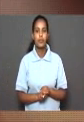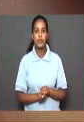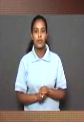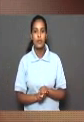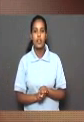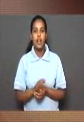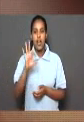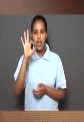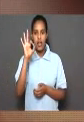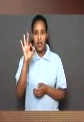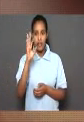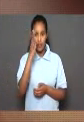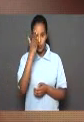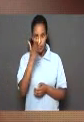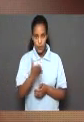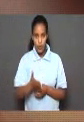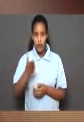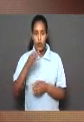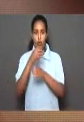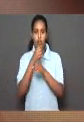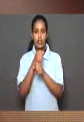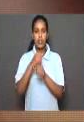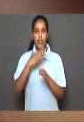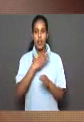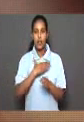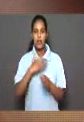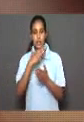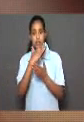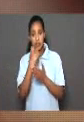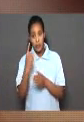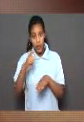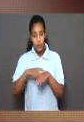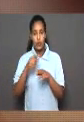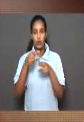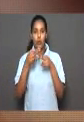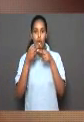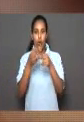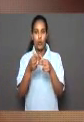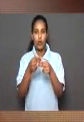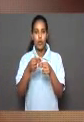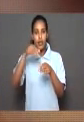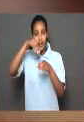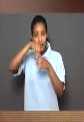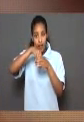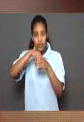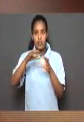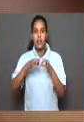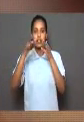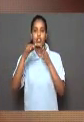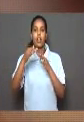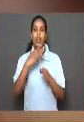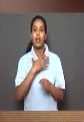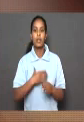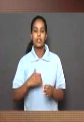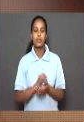The f block contains elements that are sometimes called the inner transition